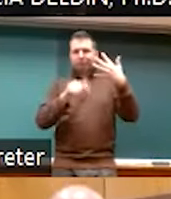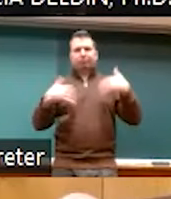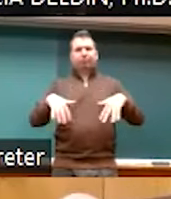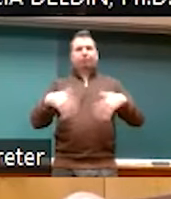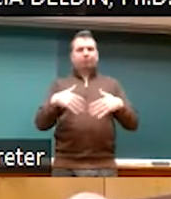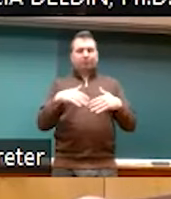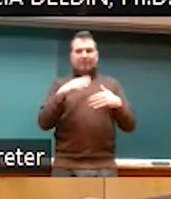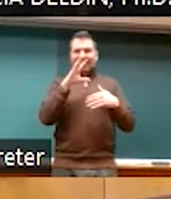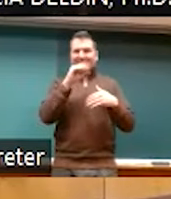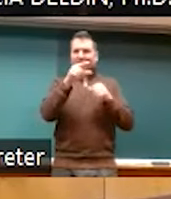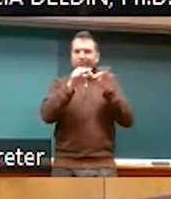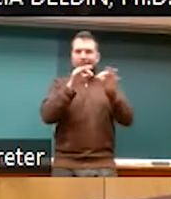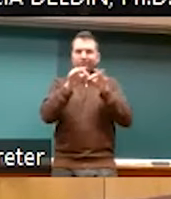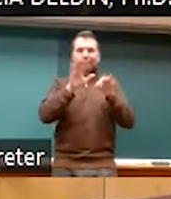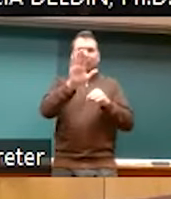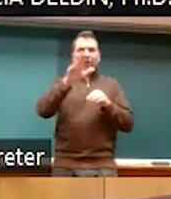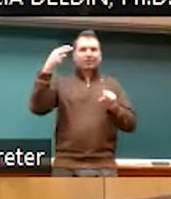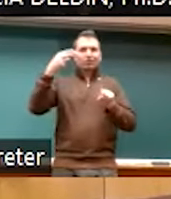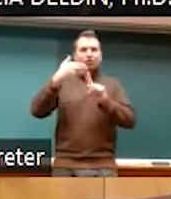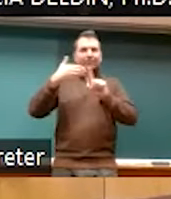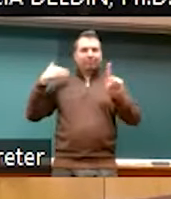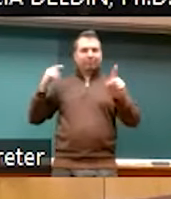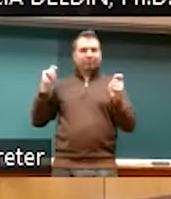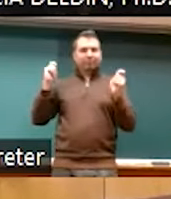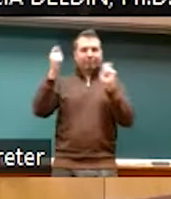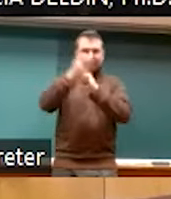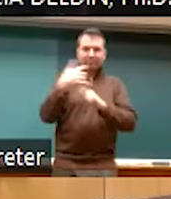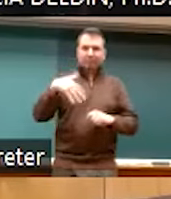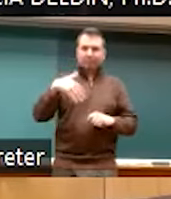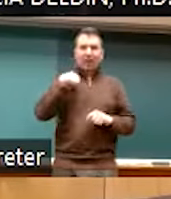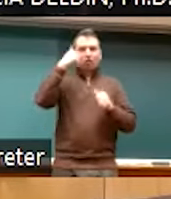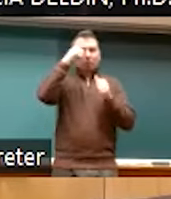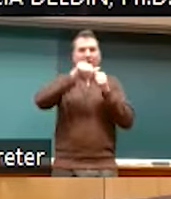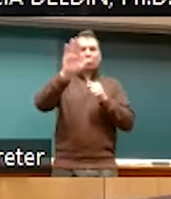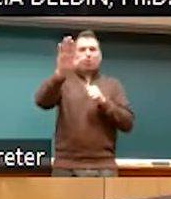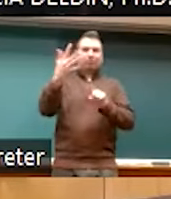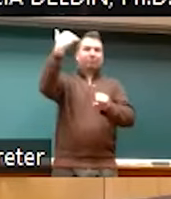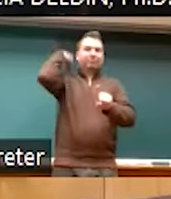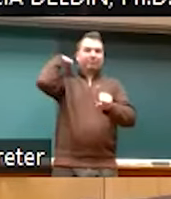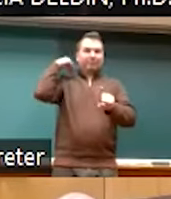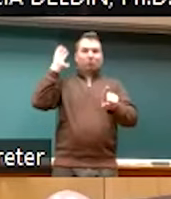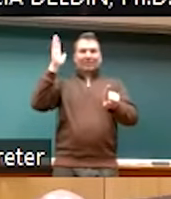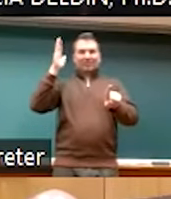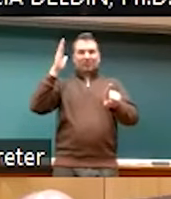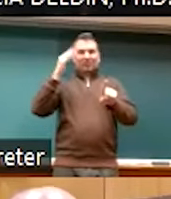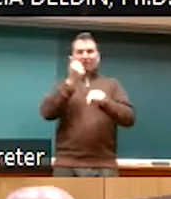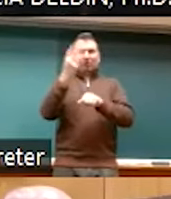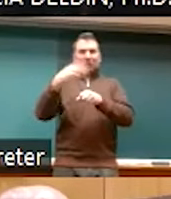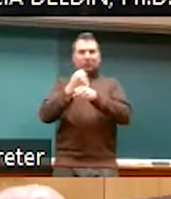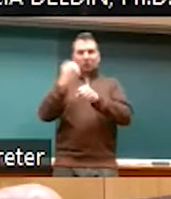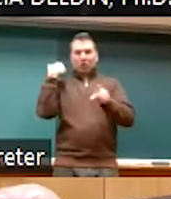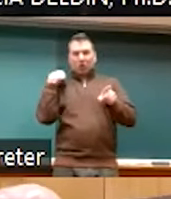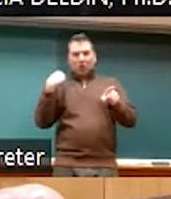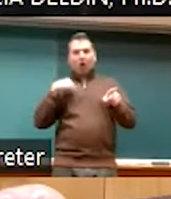have developed since the last time, because I thought the last presentation was very impressive, and now it's several years later. So this is